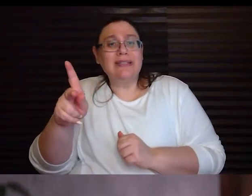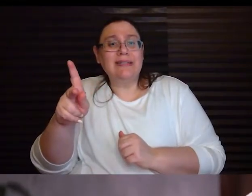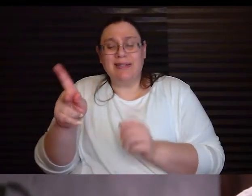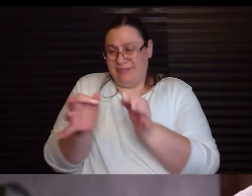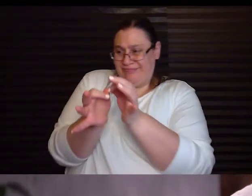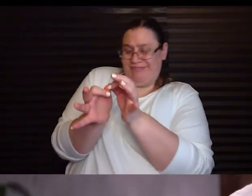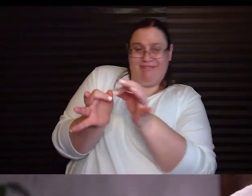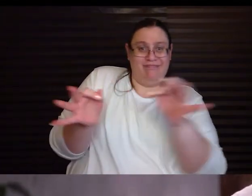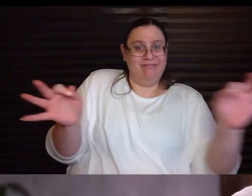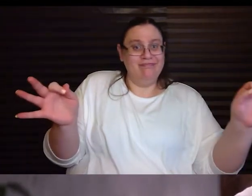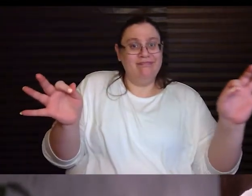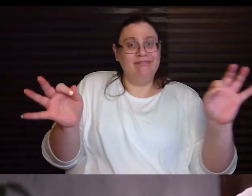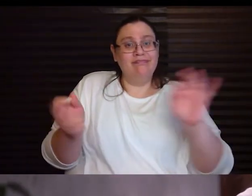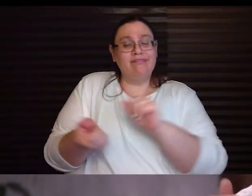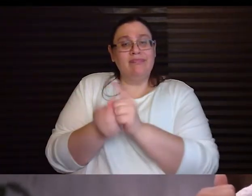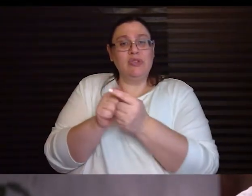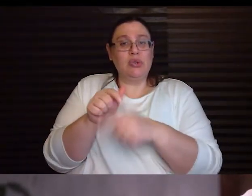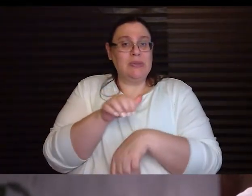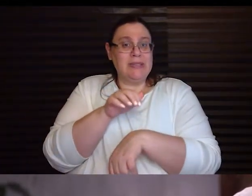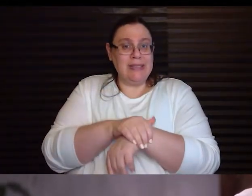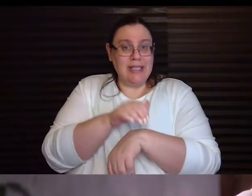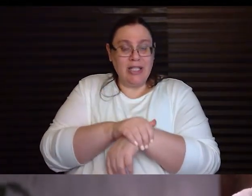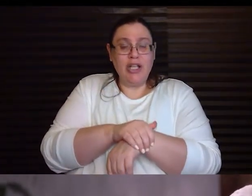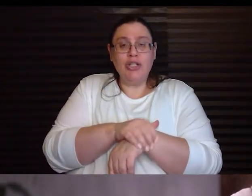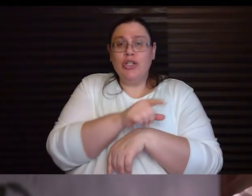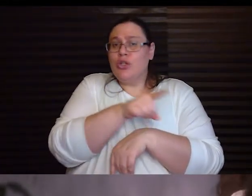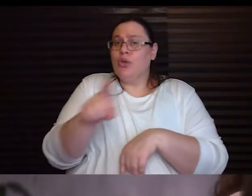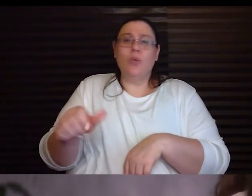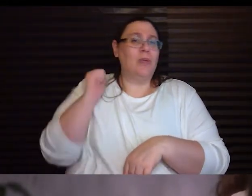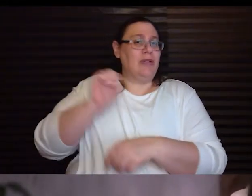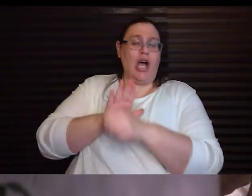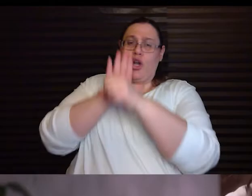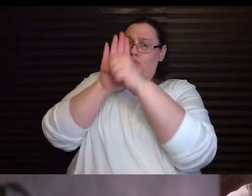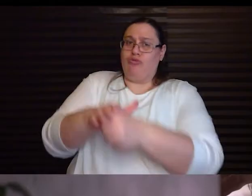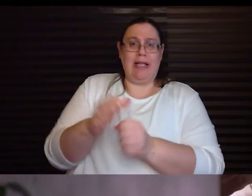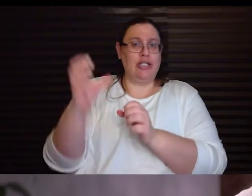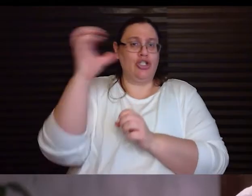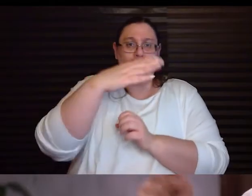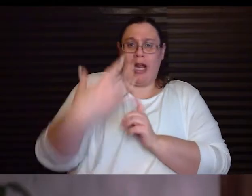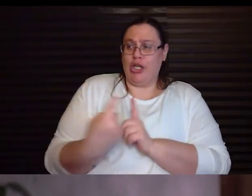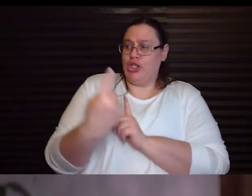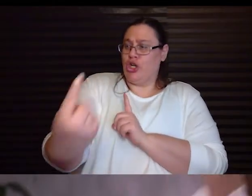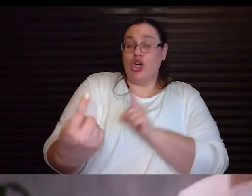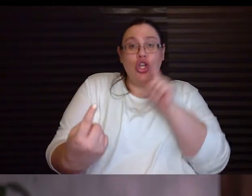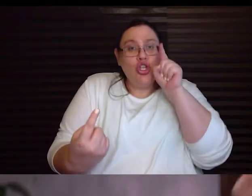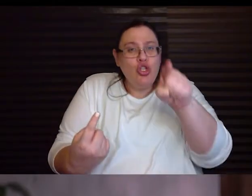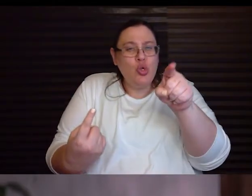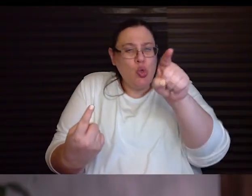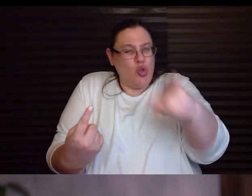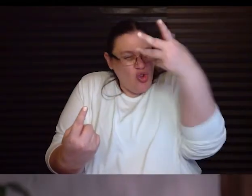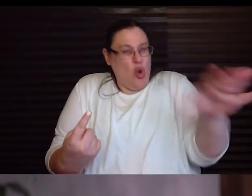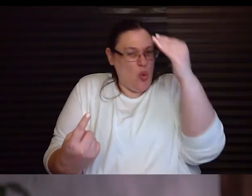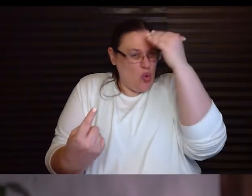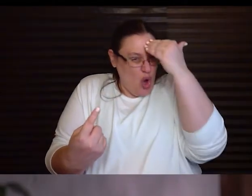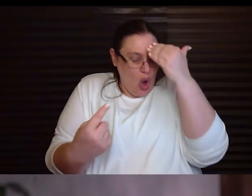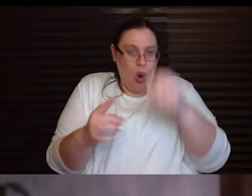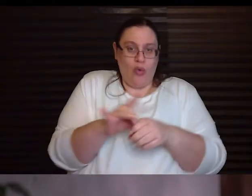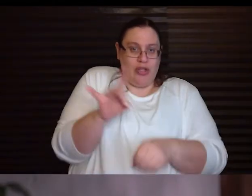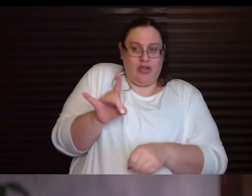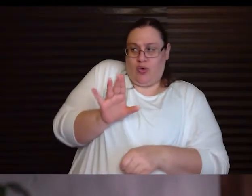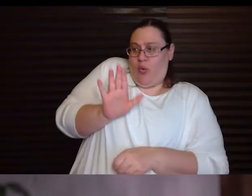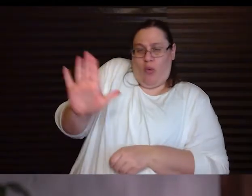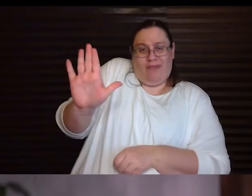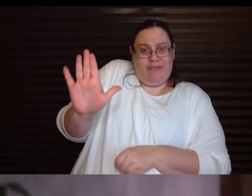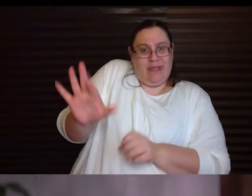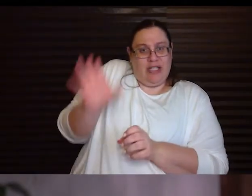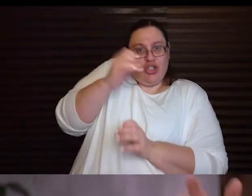lo tilchatz v'atem yadatem et nefesh hager. You shall not oppress the stranger. You know the soul of the